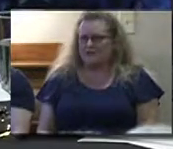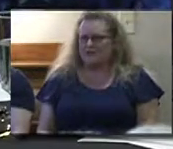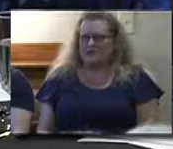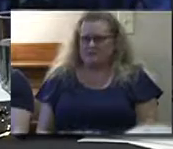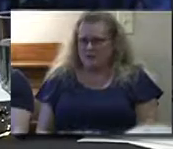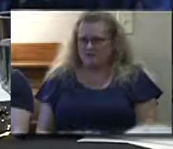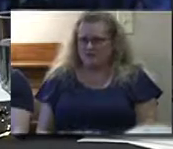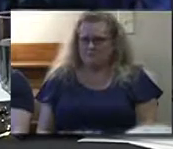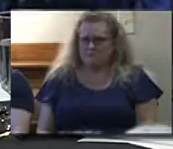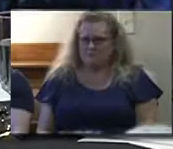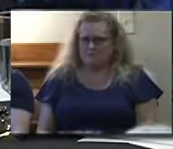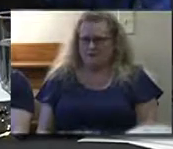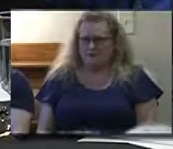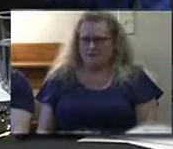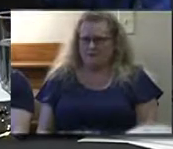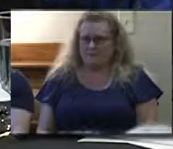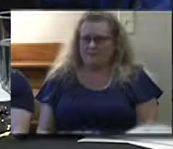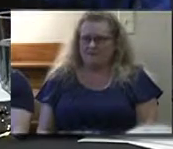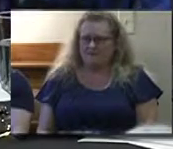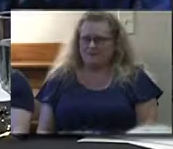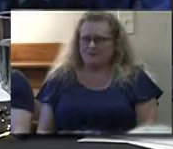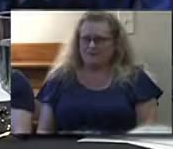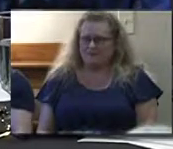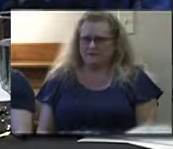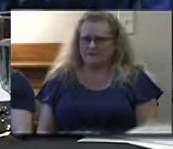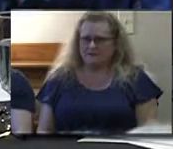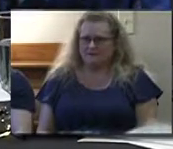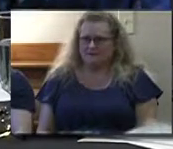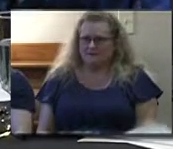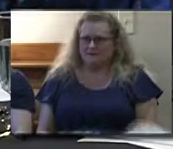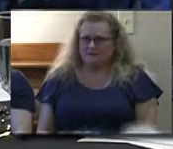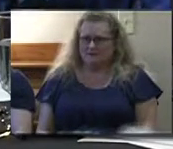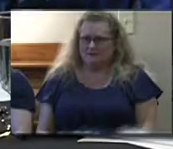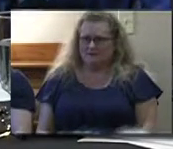and encouraged me not to move to America. But I felt differently.